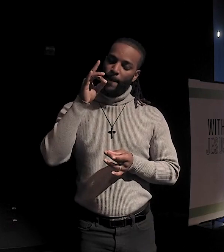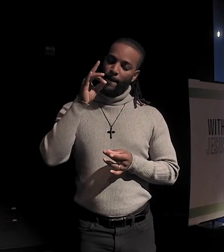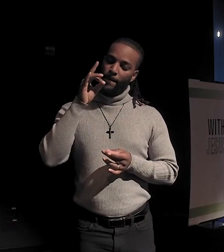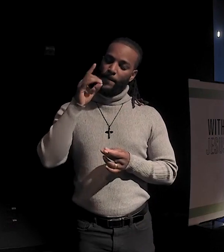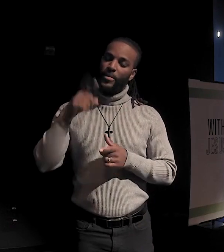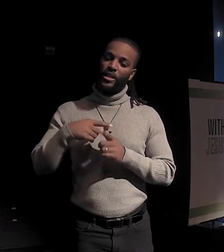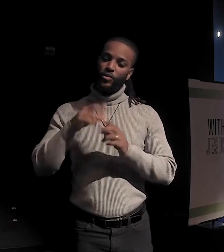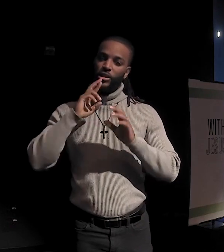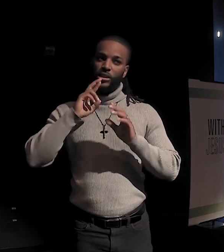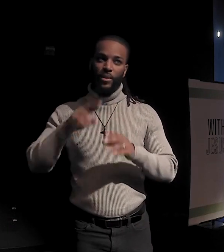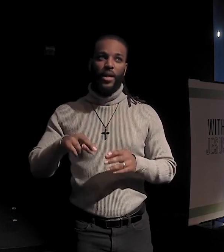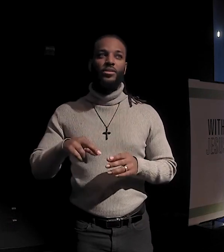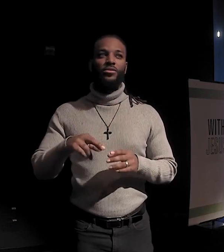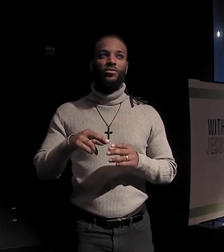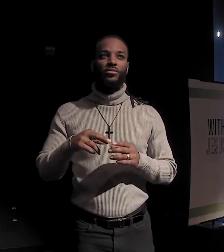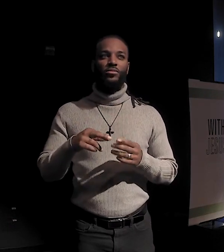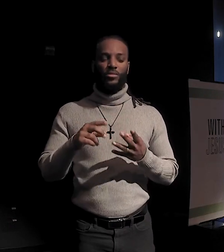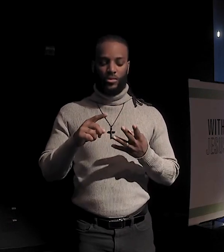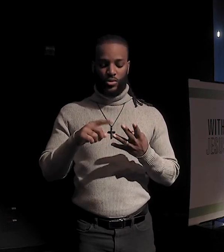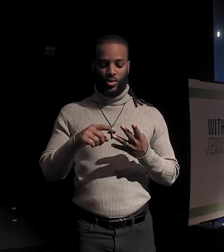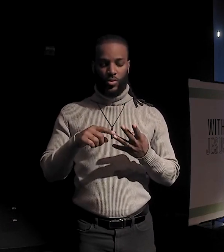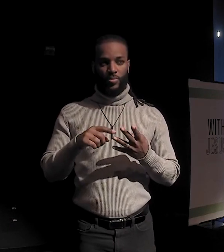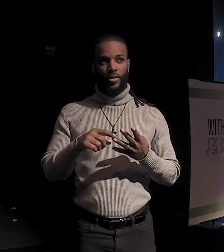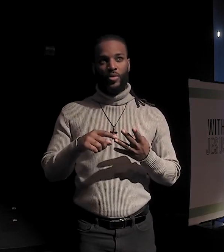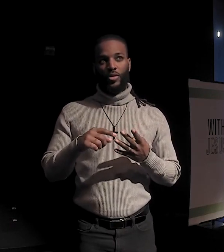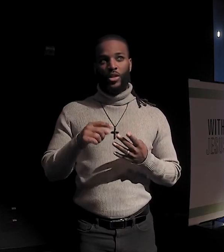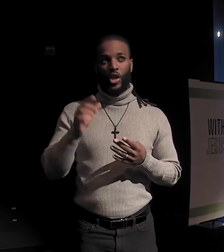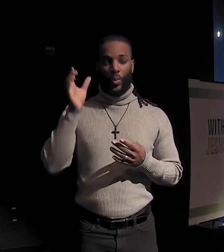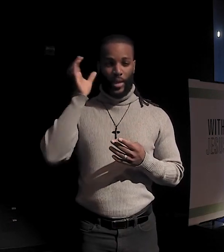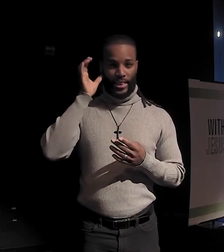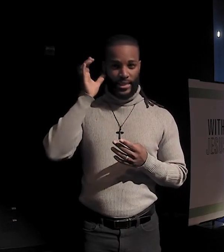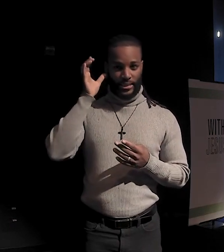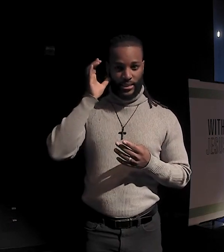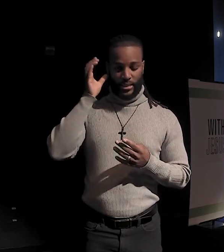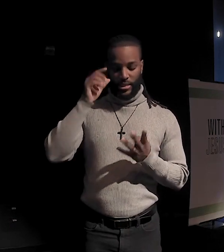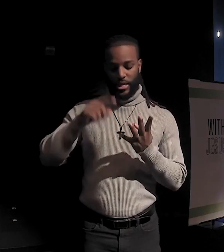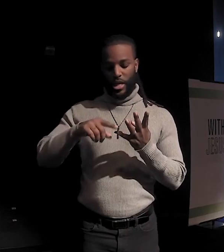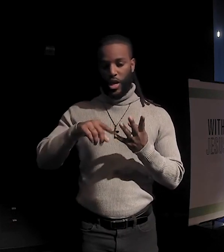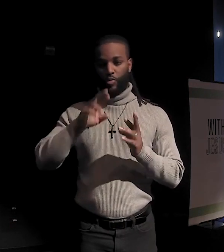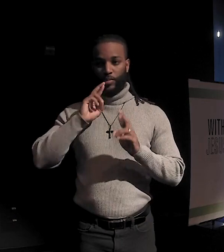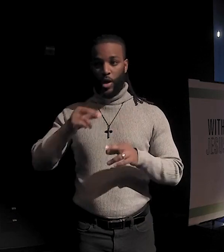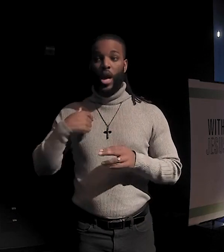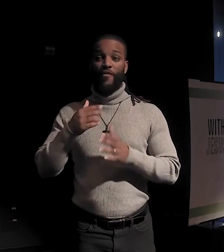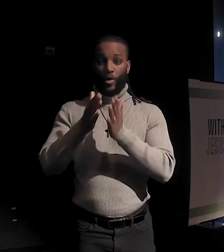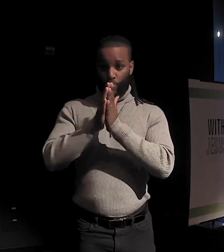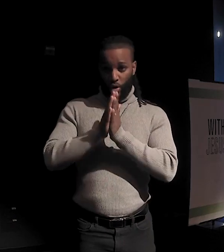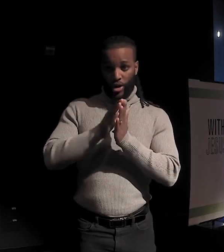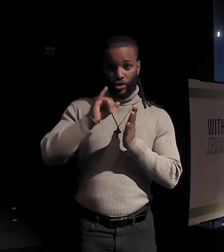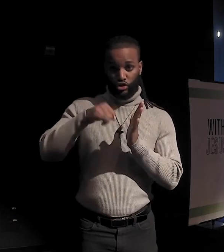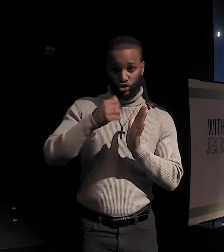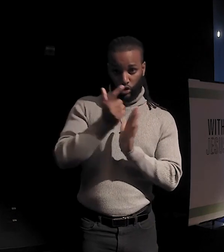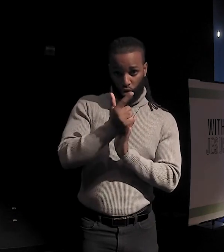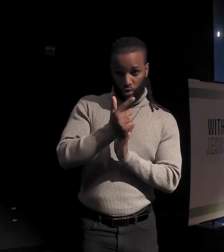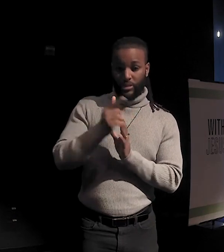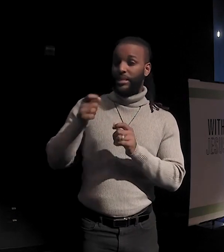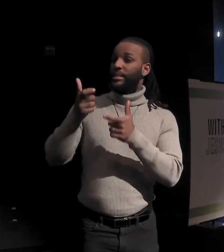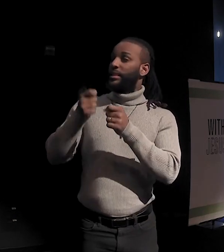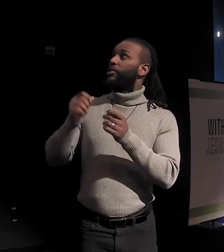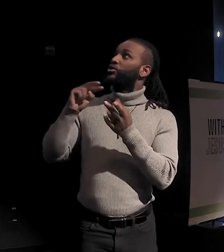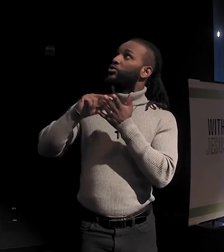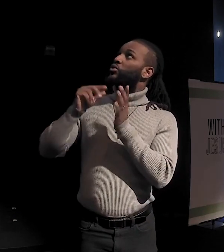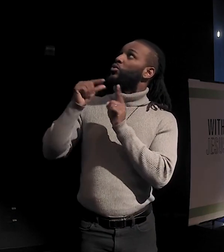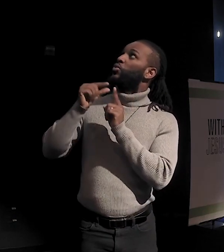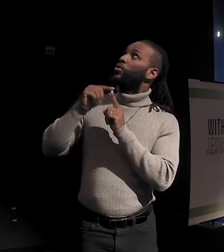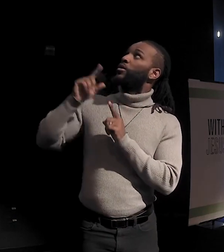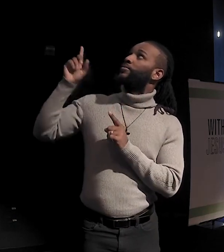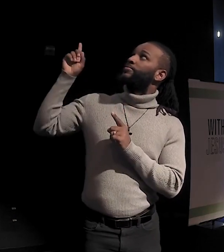And then we respond. What do you want me to do, Lord? We have a prayer journal. We have two journals. You can text Abide